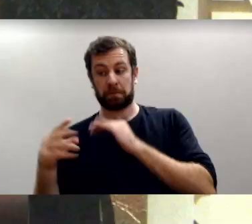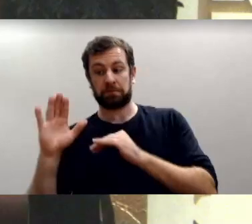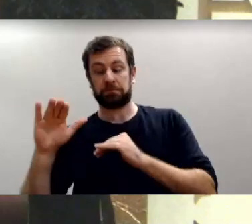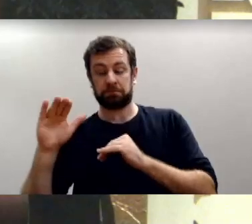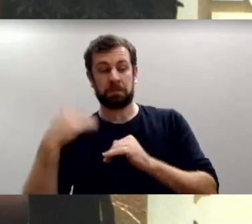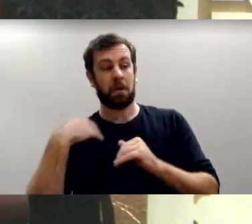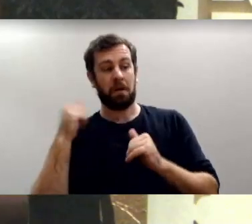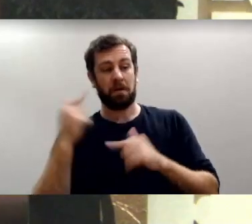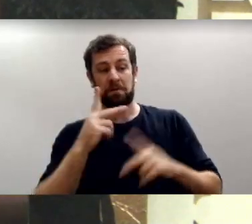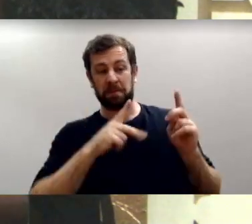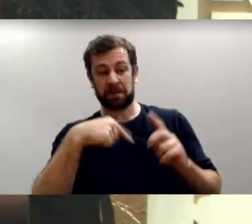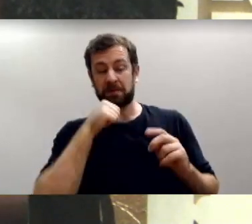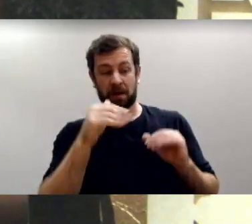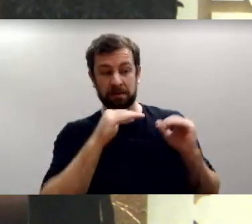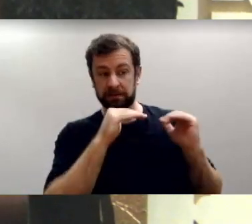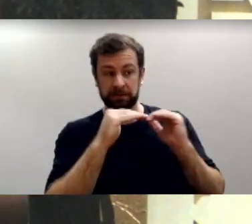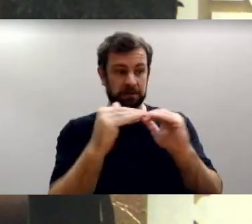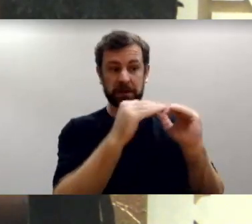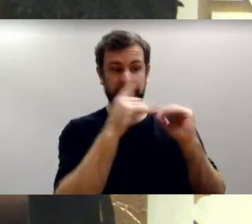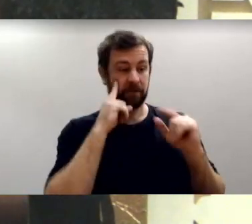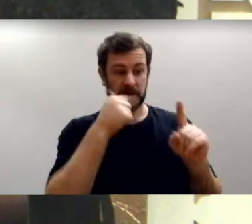if they come to you,